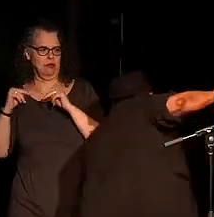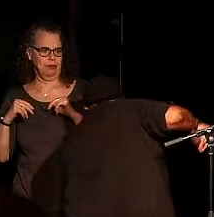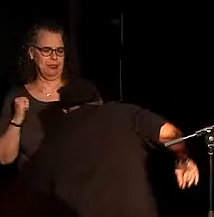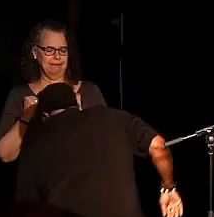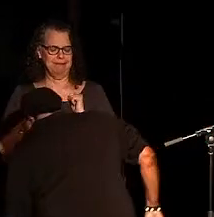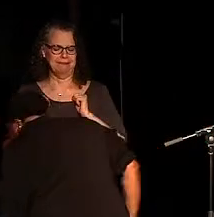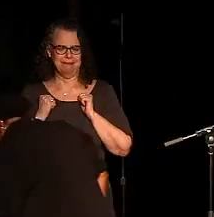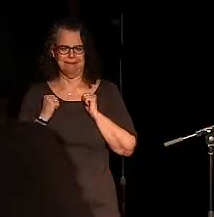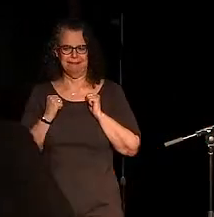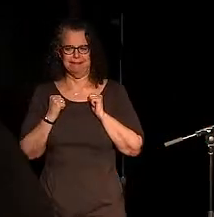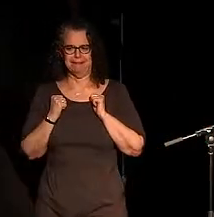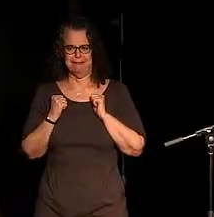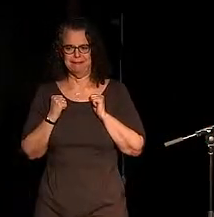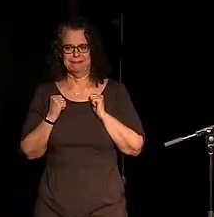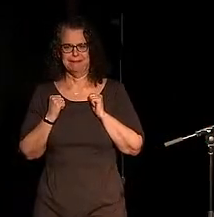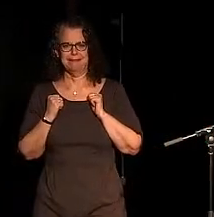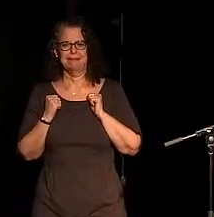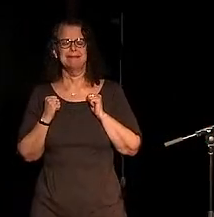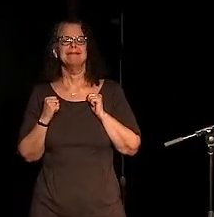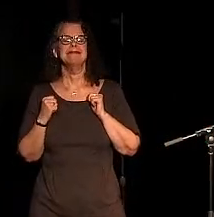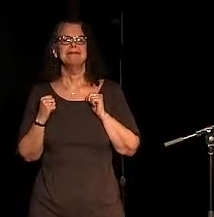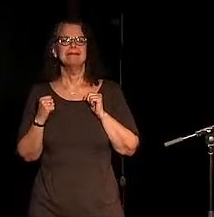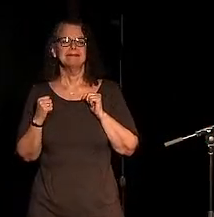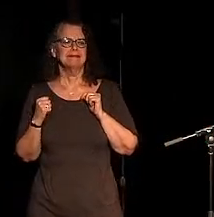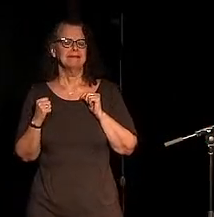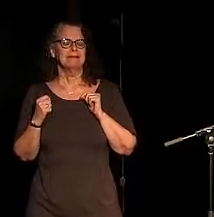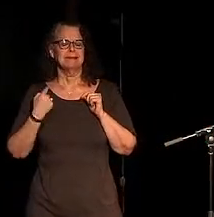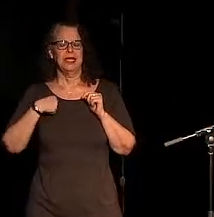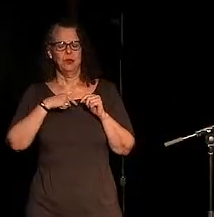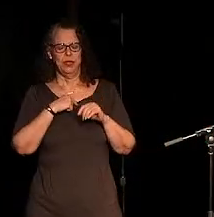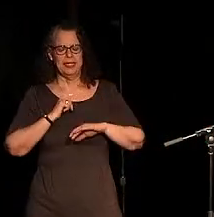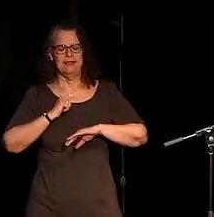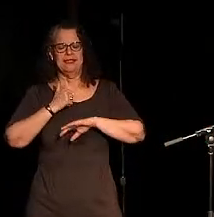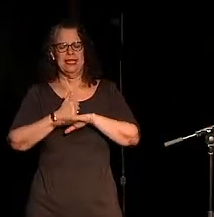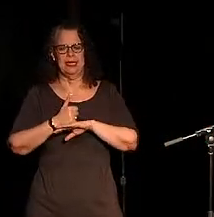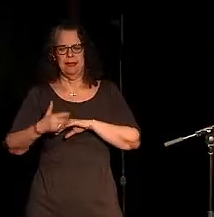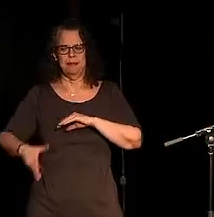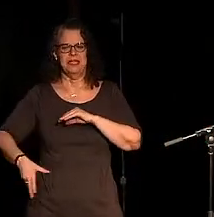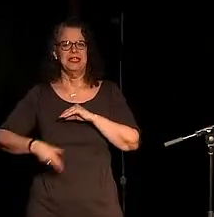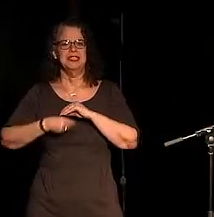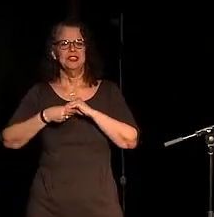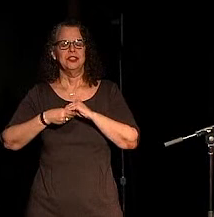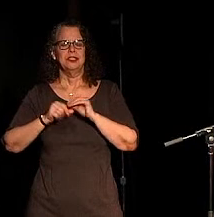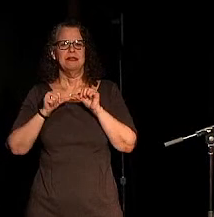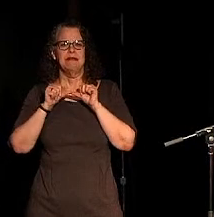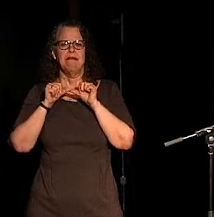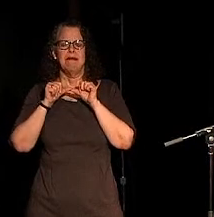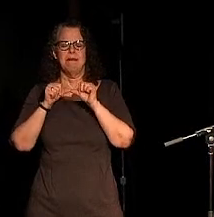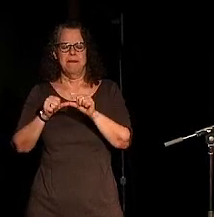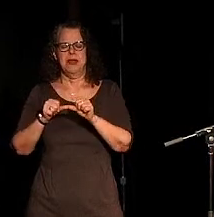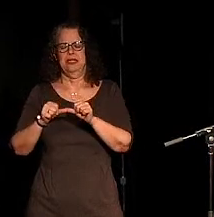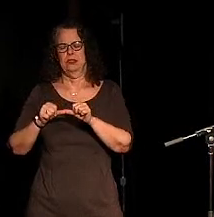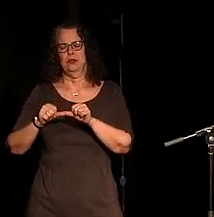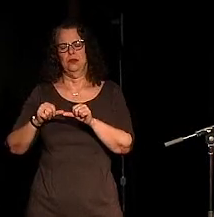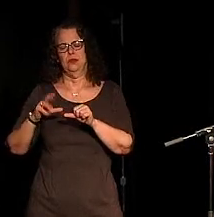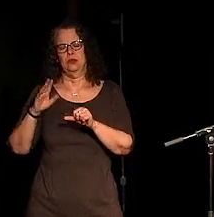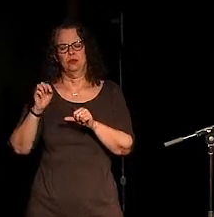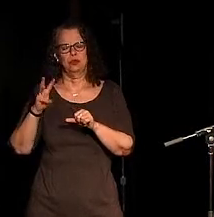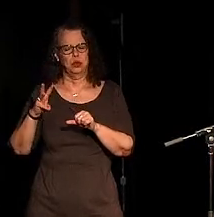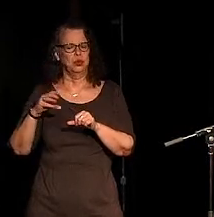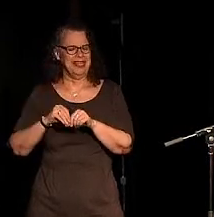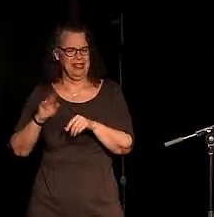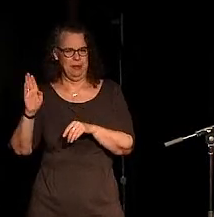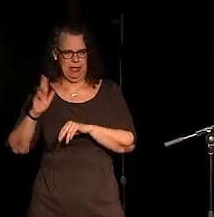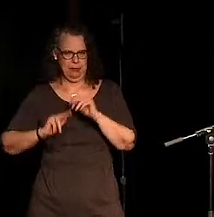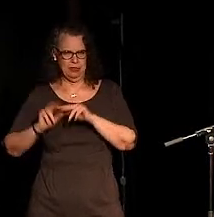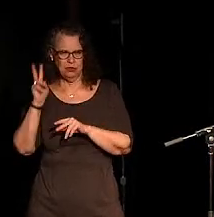we have put in additional maintenance crew in the B building to address some of these quality of life issues. And you've seen it for